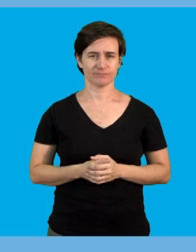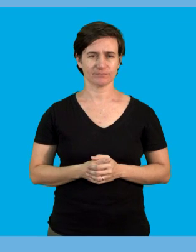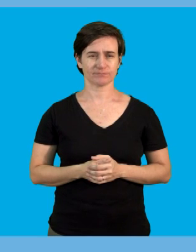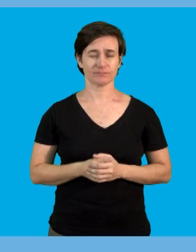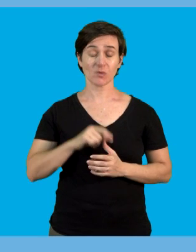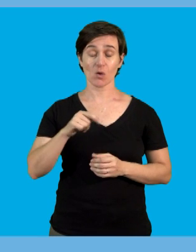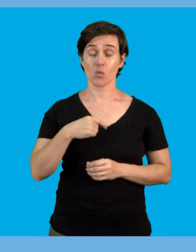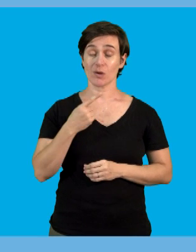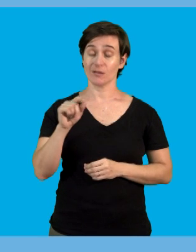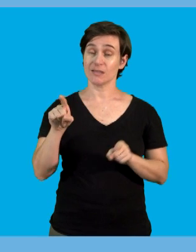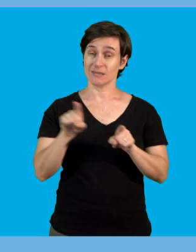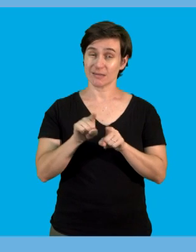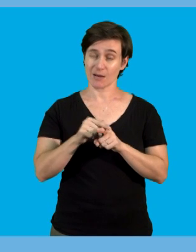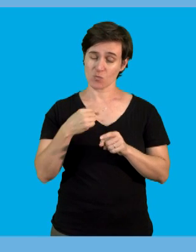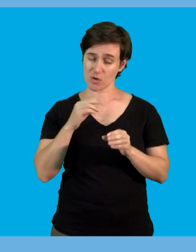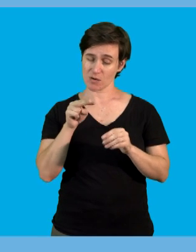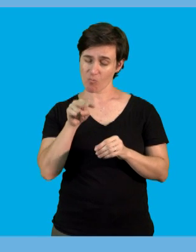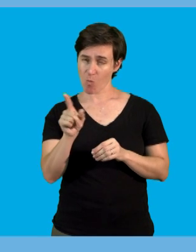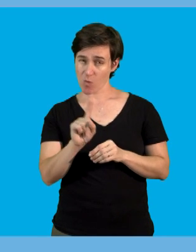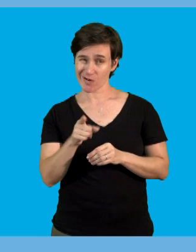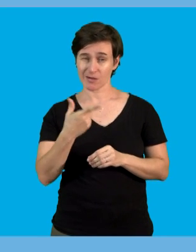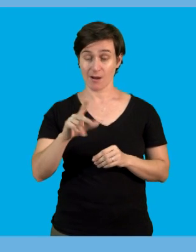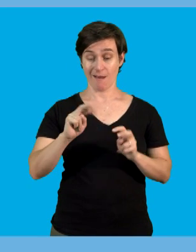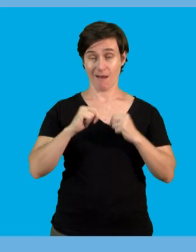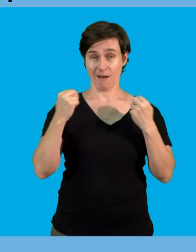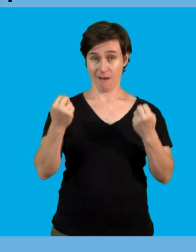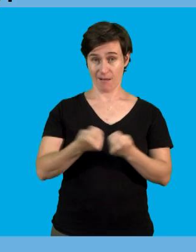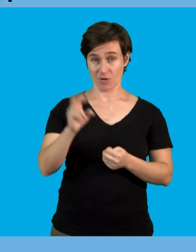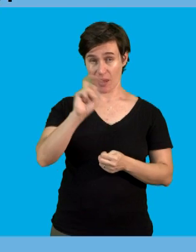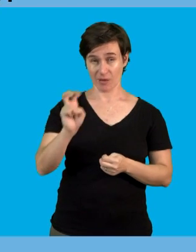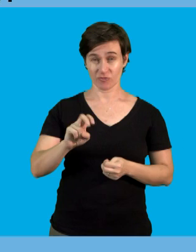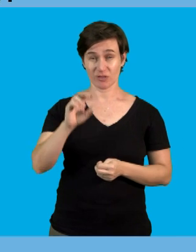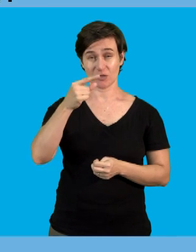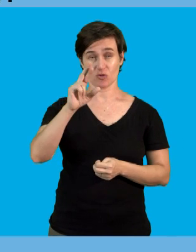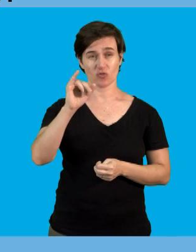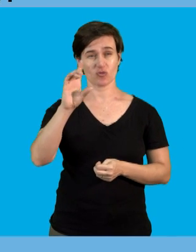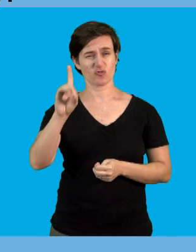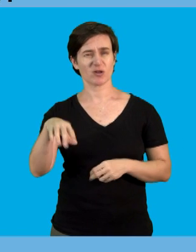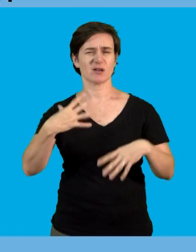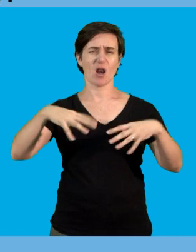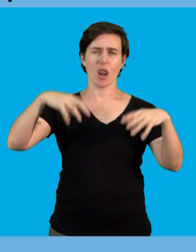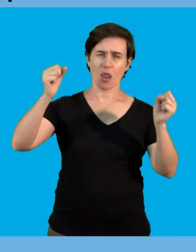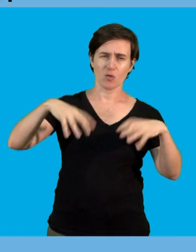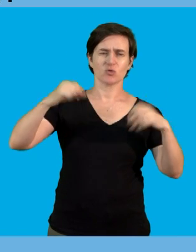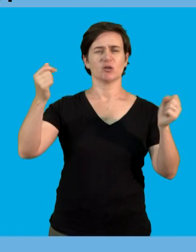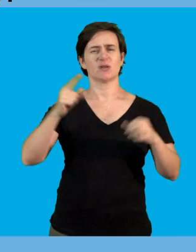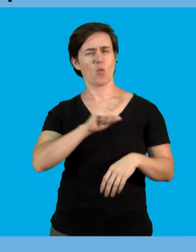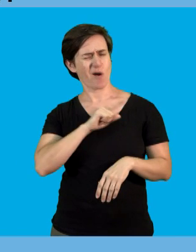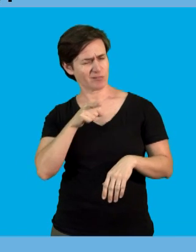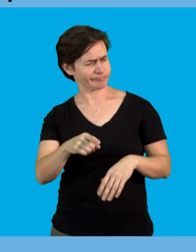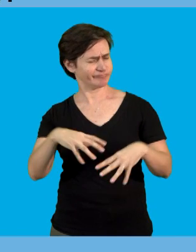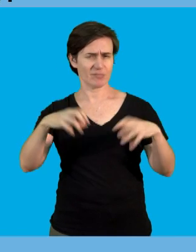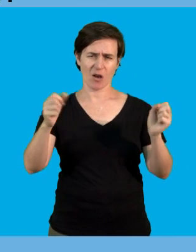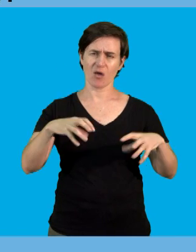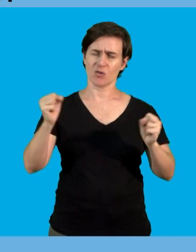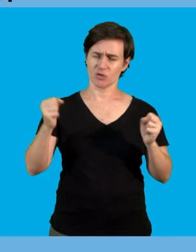We also looked at the national electricity grid, whereby we looked at things like load shedding, how is load shedding affected, and why is